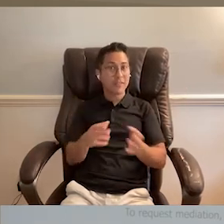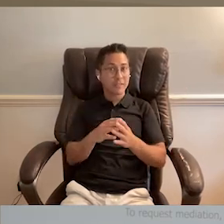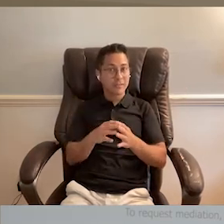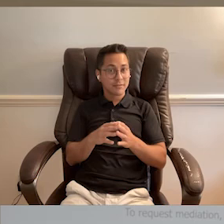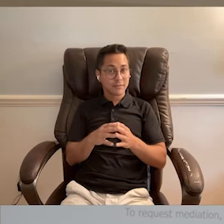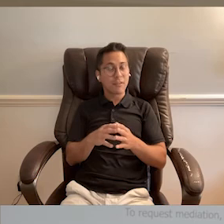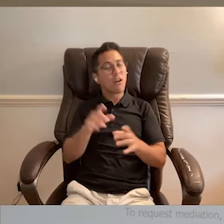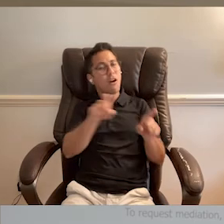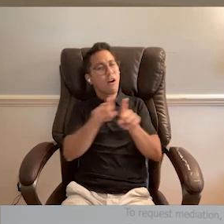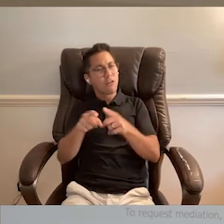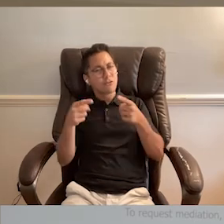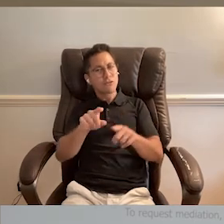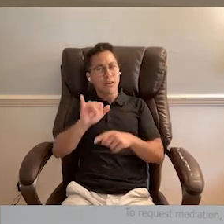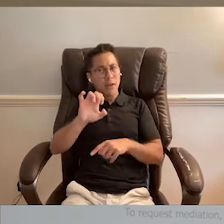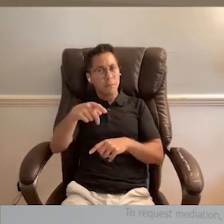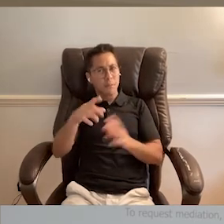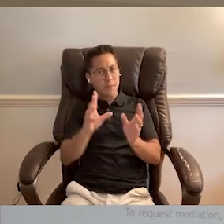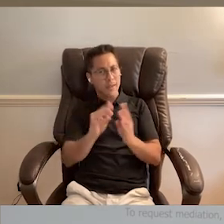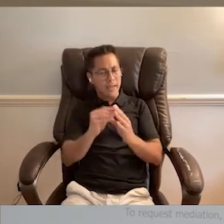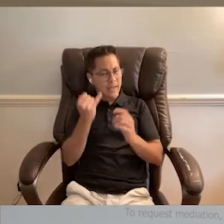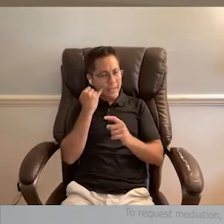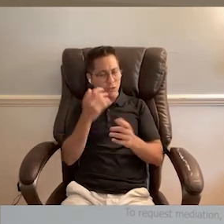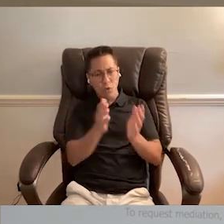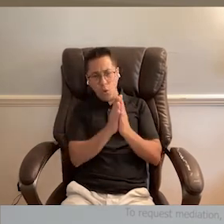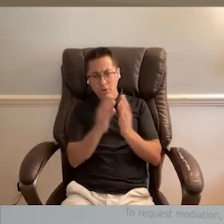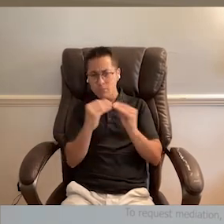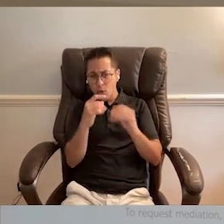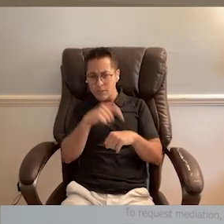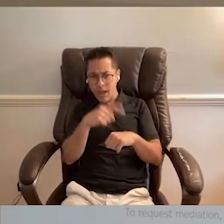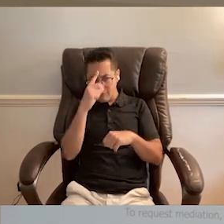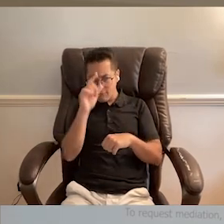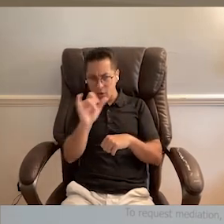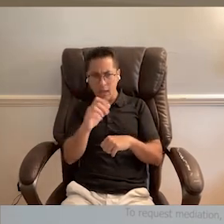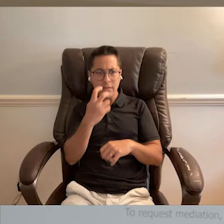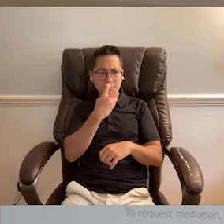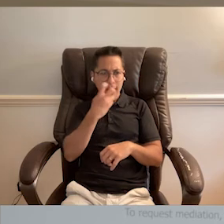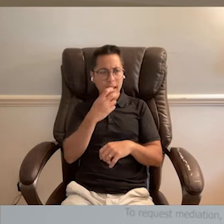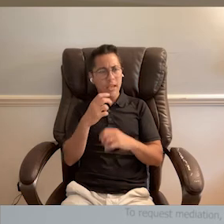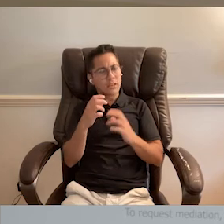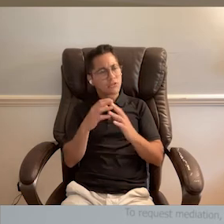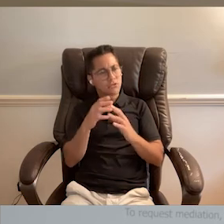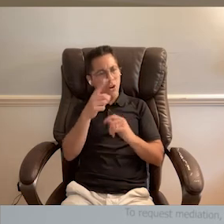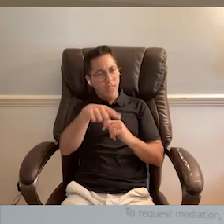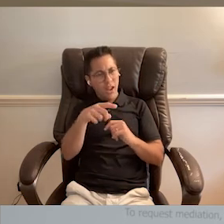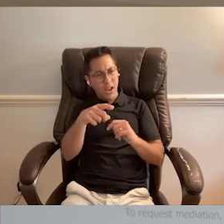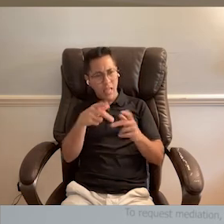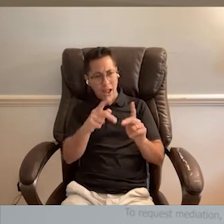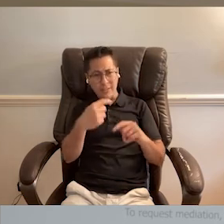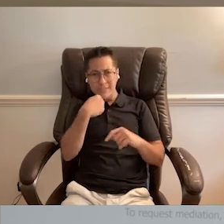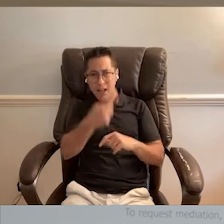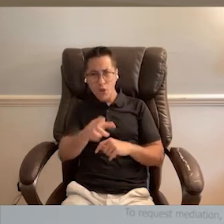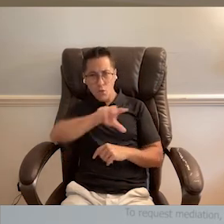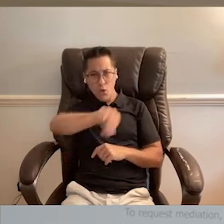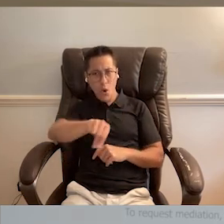IEP meeting, if you're requesting more time for speech or OT, are they allowed to tell you no? That they just can't give your child